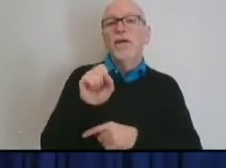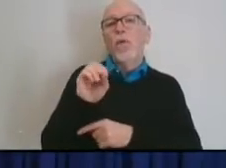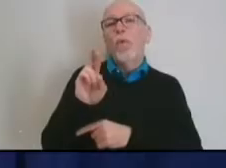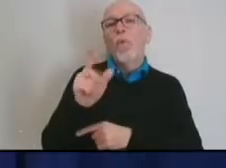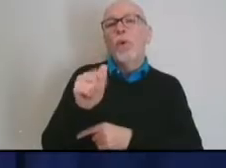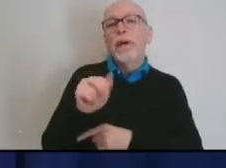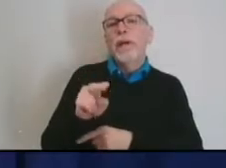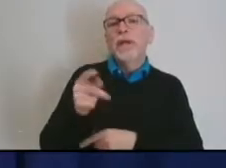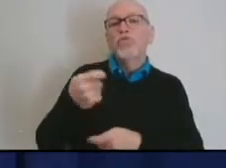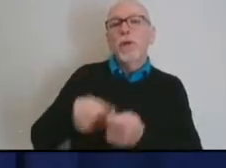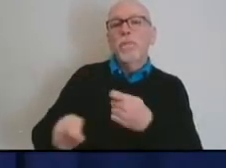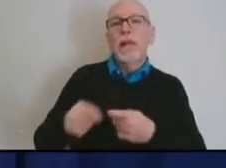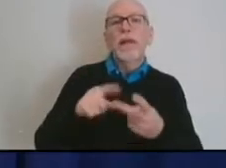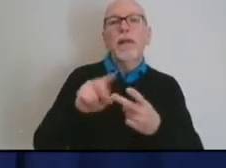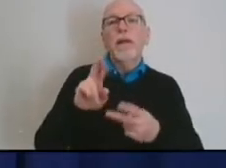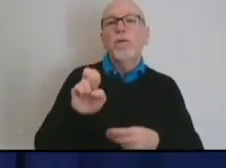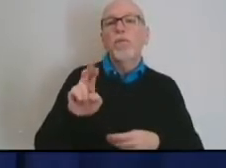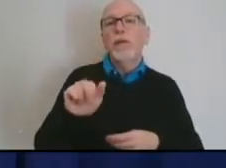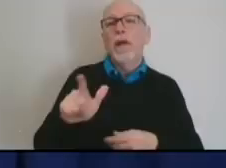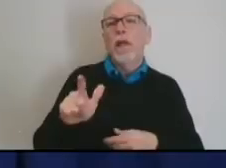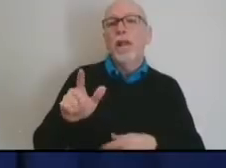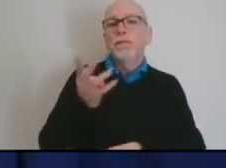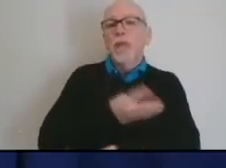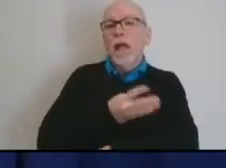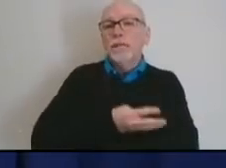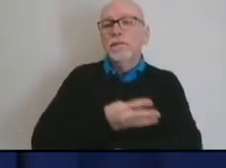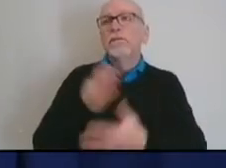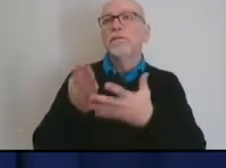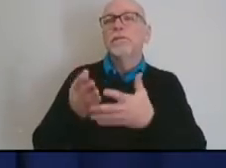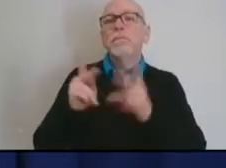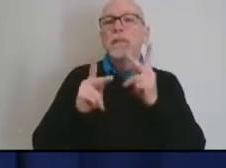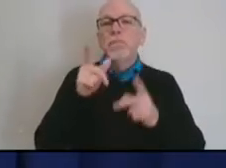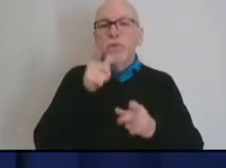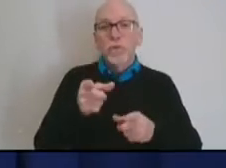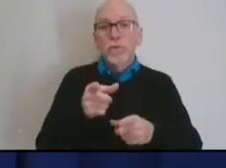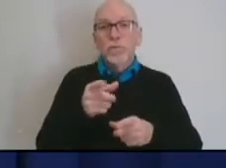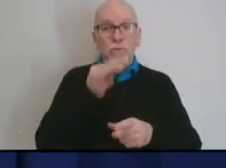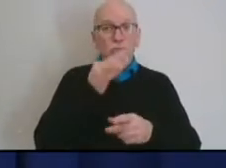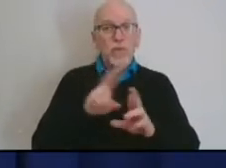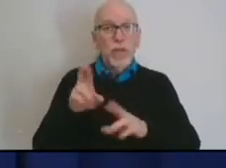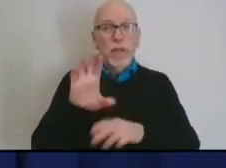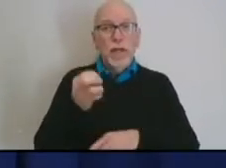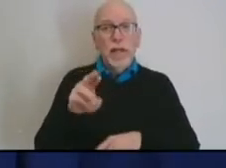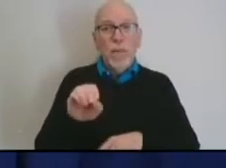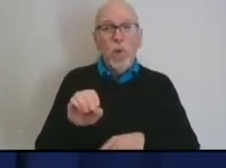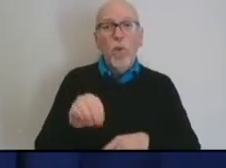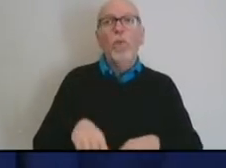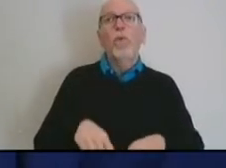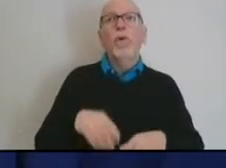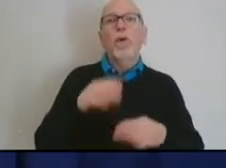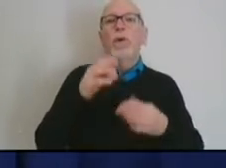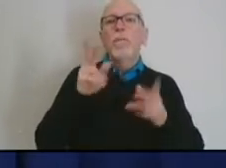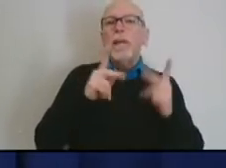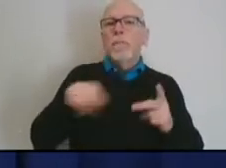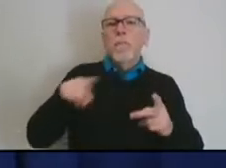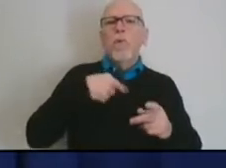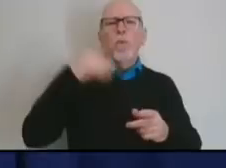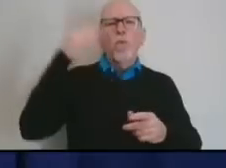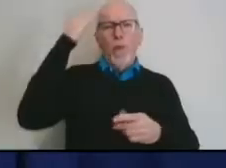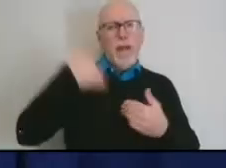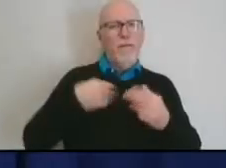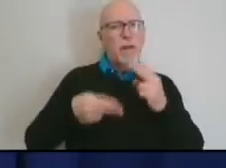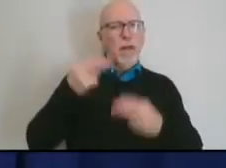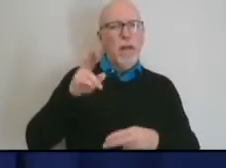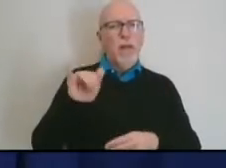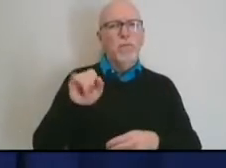or renal dialysis, or individuals that are getting ready to start chemotherapy, other people that we know have a much higher risk of